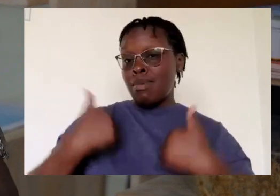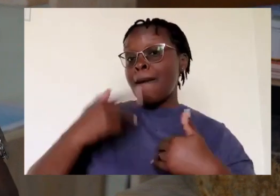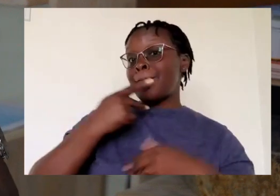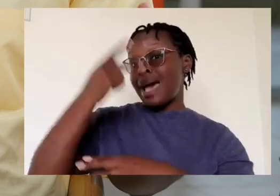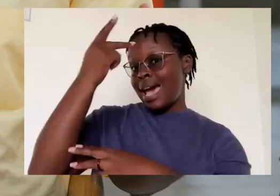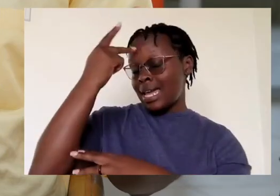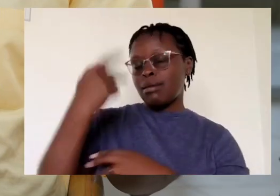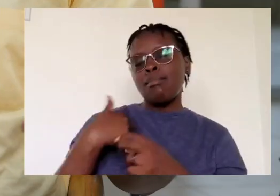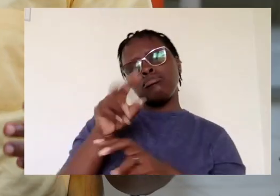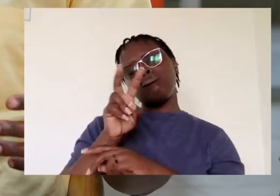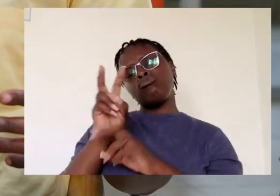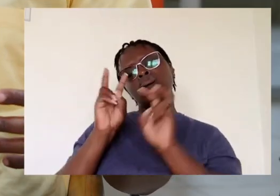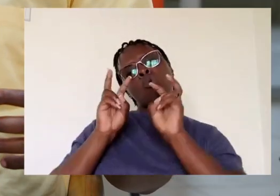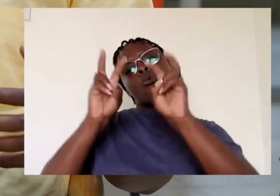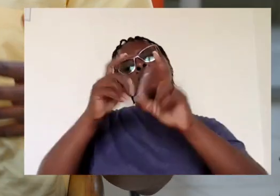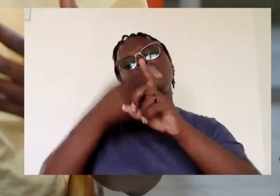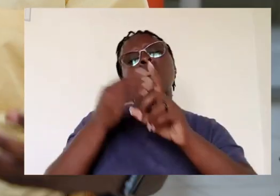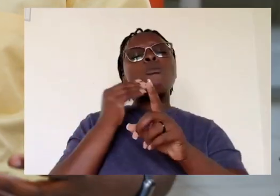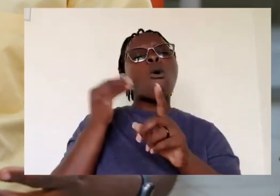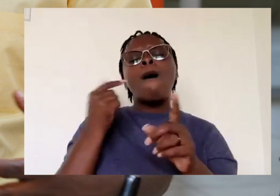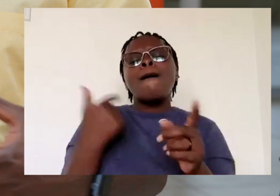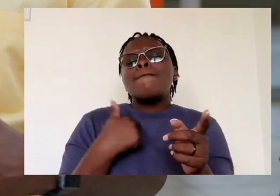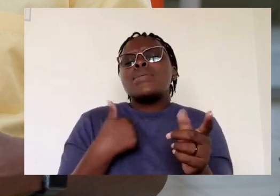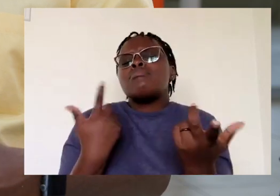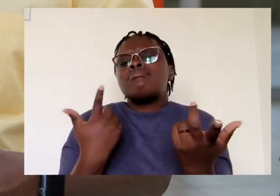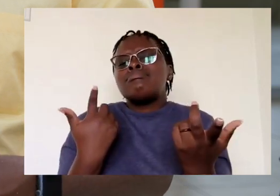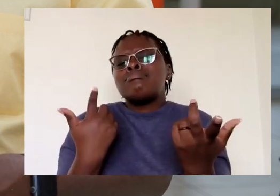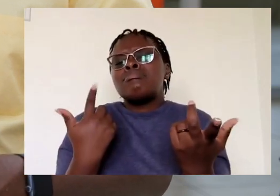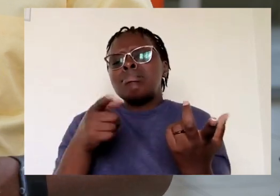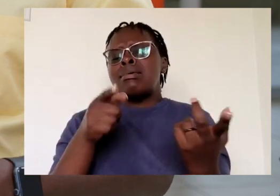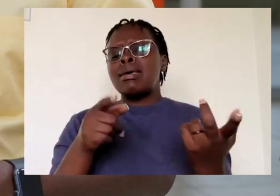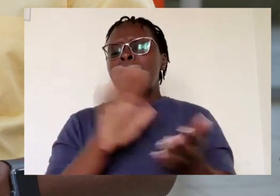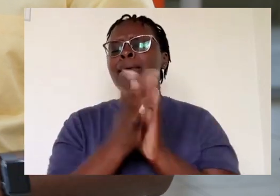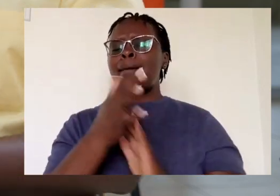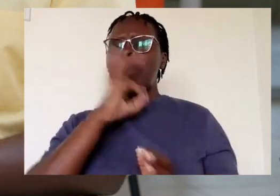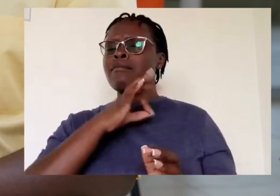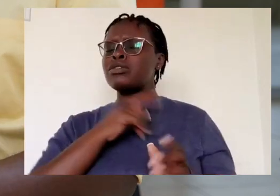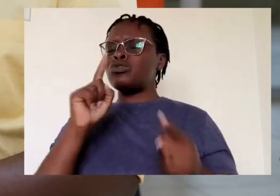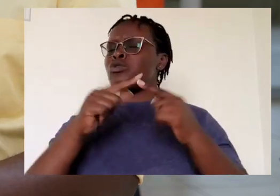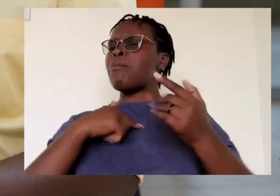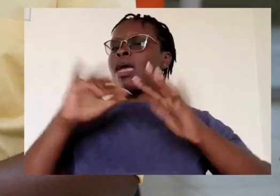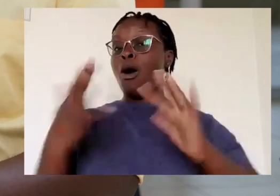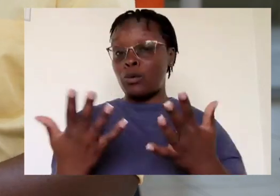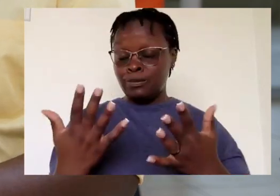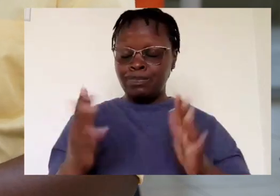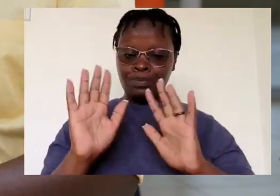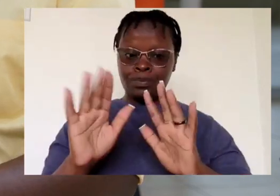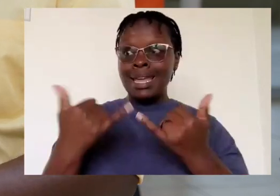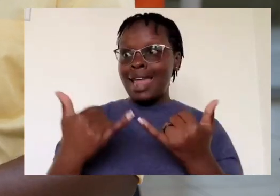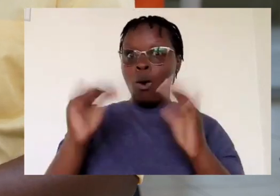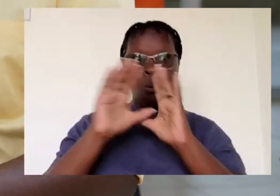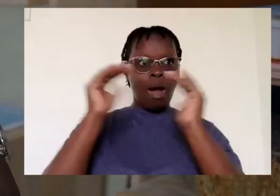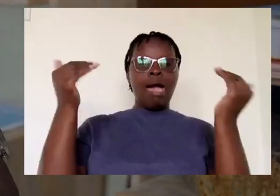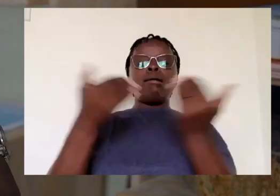I'm a parent watching this at home. How can I take advantage of it? How can I reach some of the programs that the government is trying to pass? Massive.